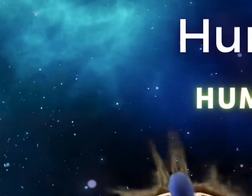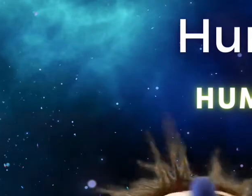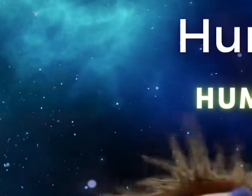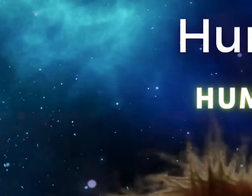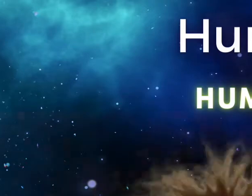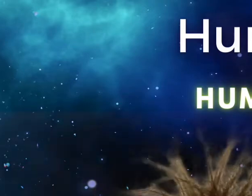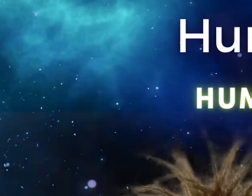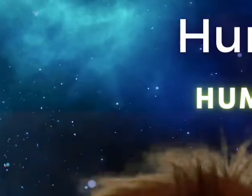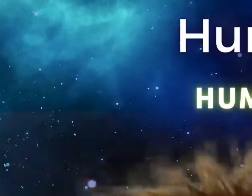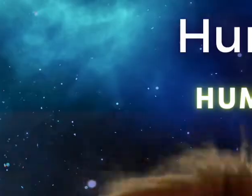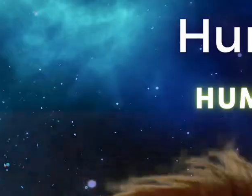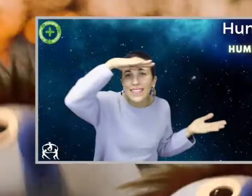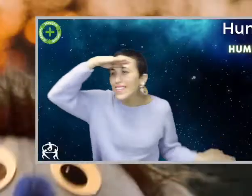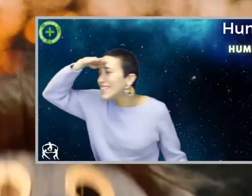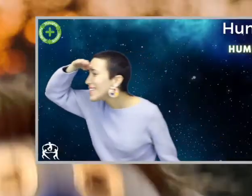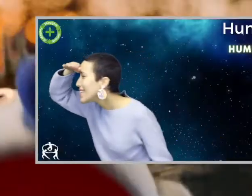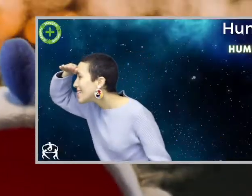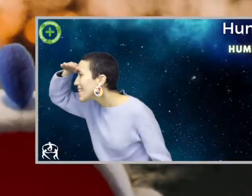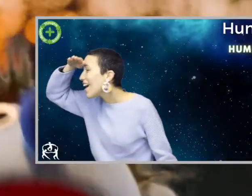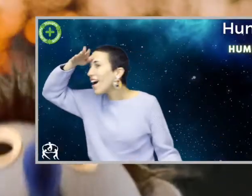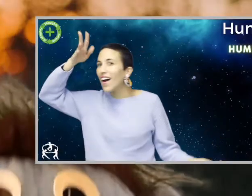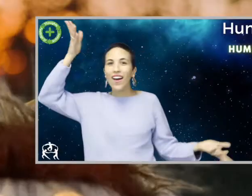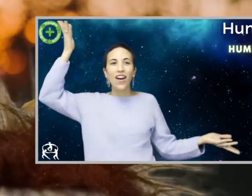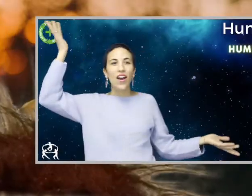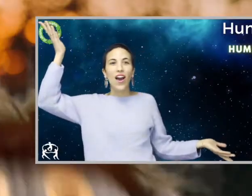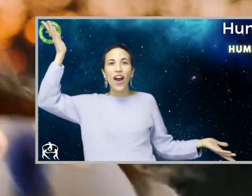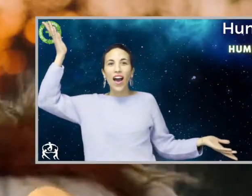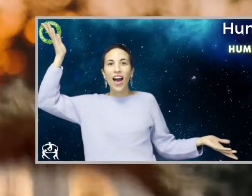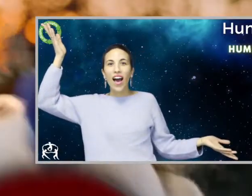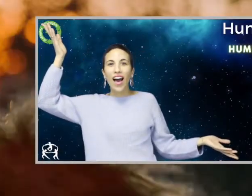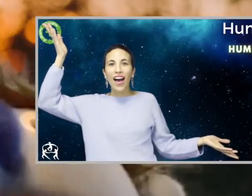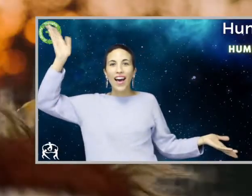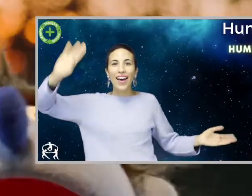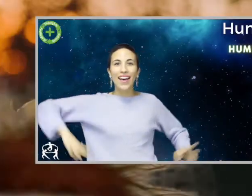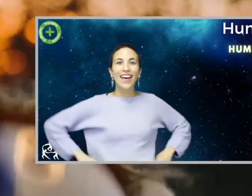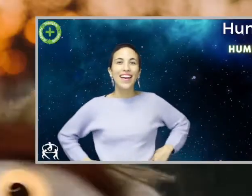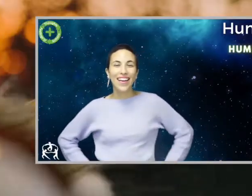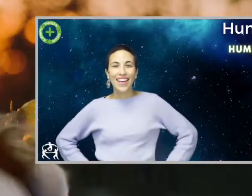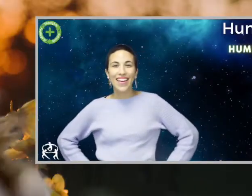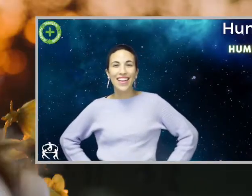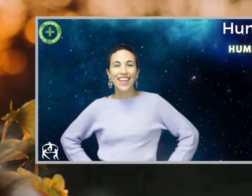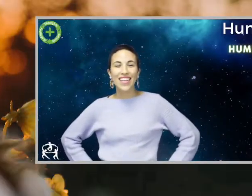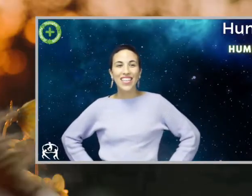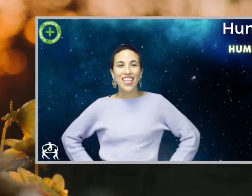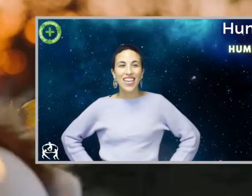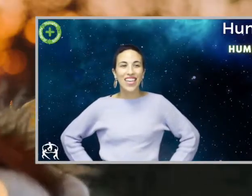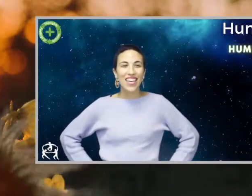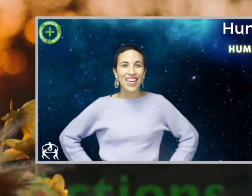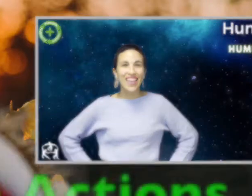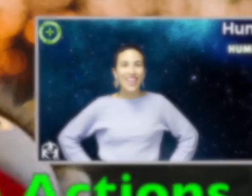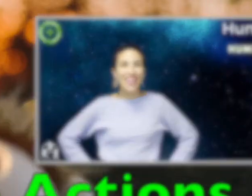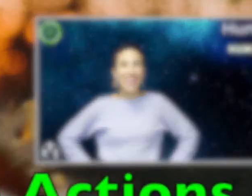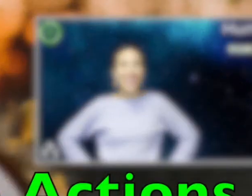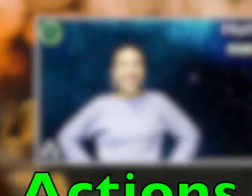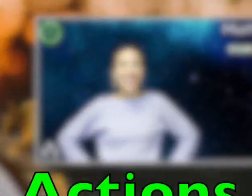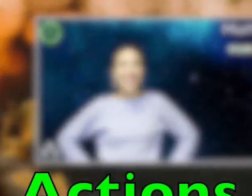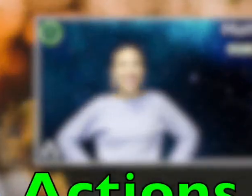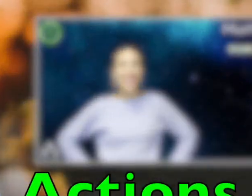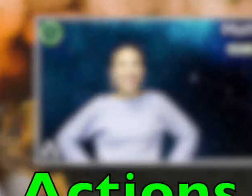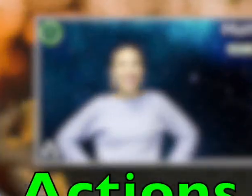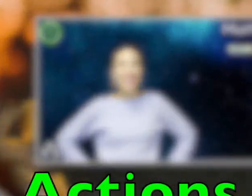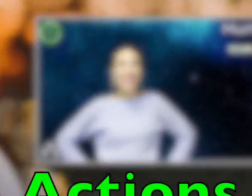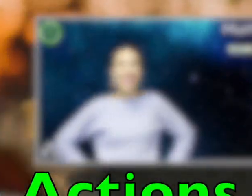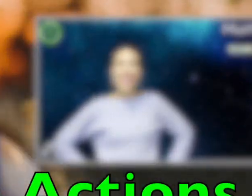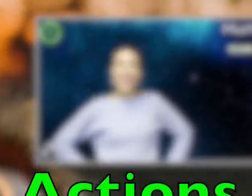Oh. Boys and girls? gone! Well, I know what some positive actions are for humility.